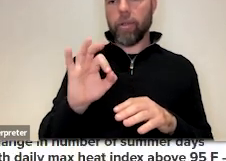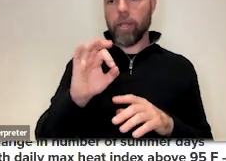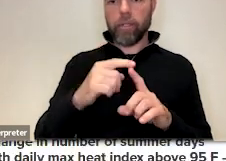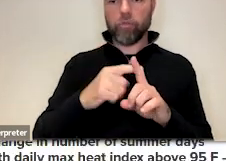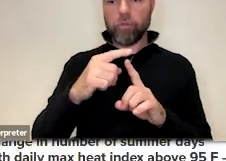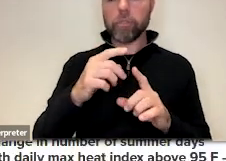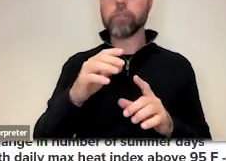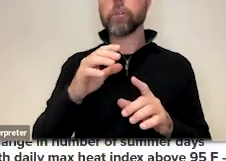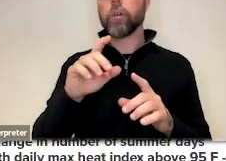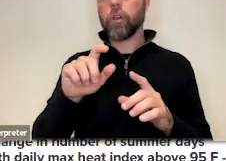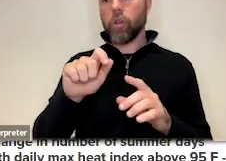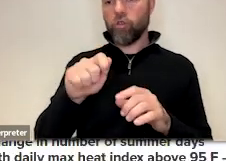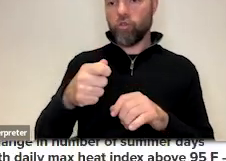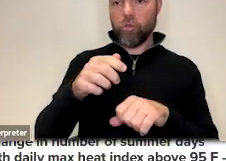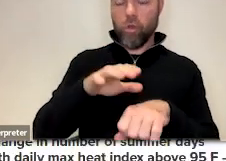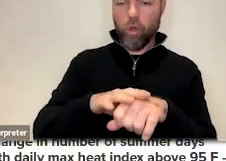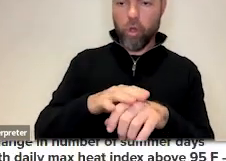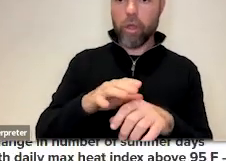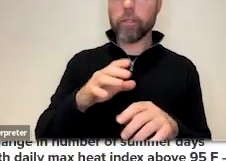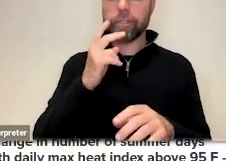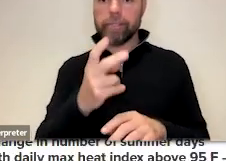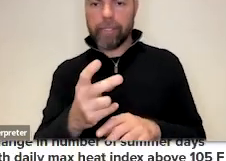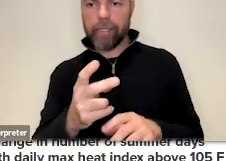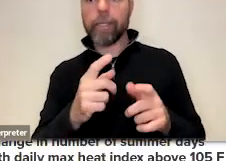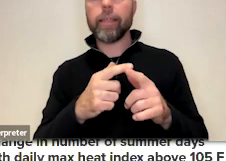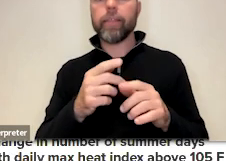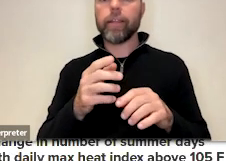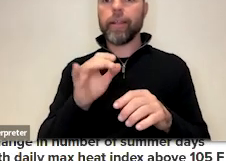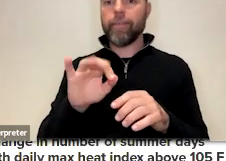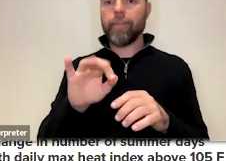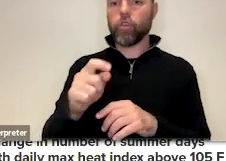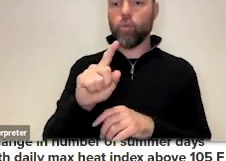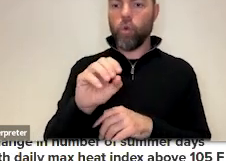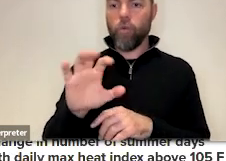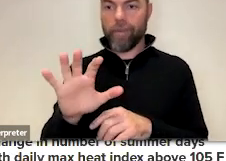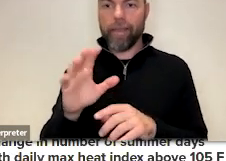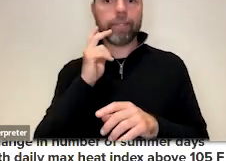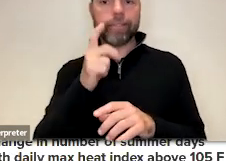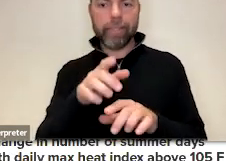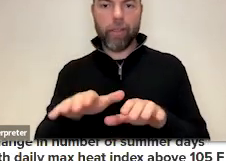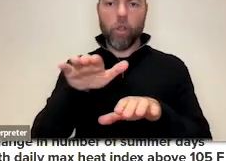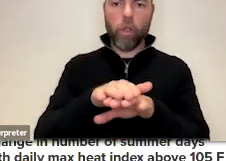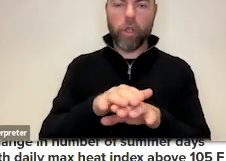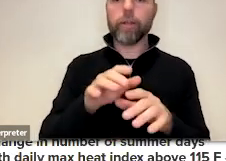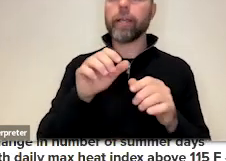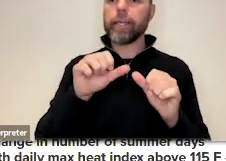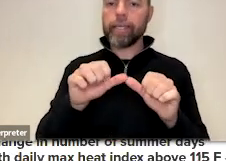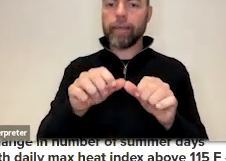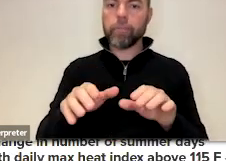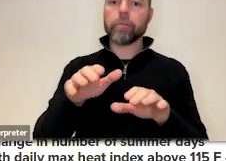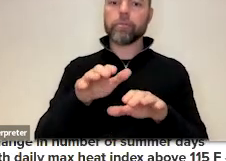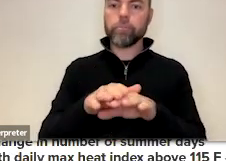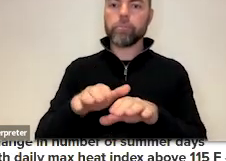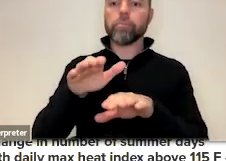If I turn that on, I can see that. If I turn on then 105, I can see that right over the top. I can keep going, take a look